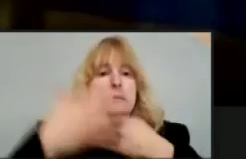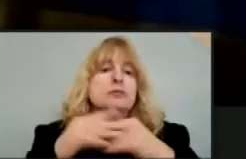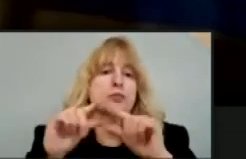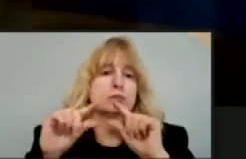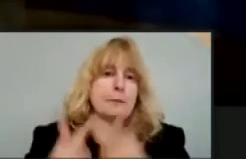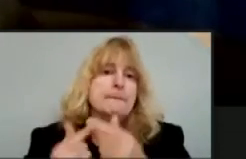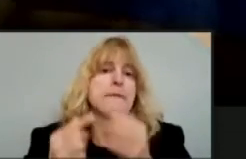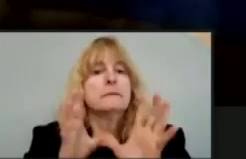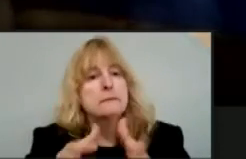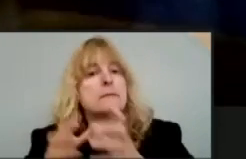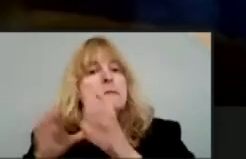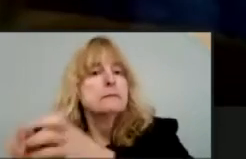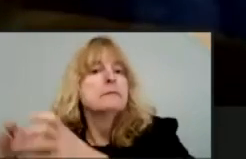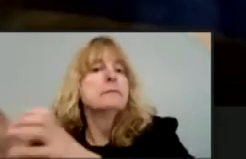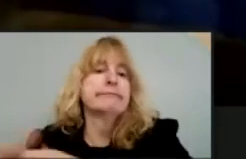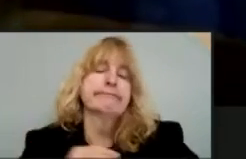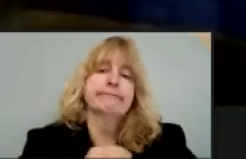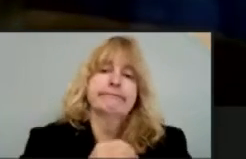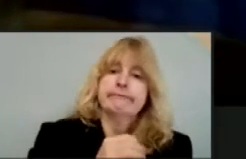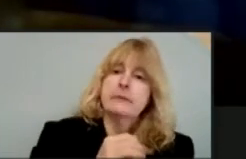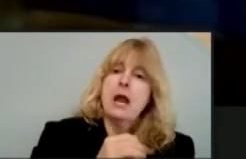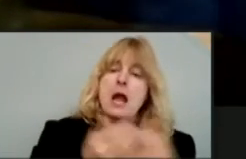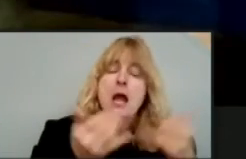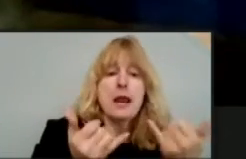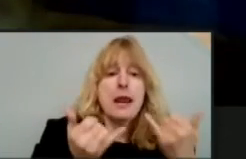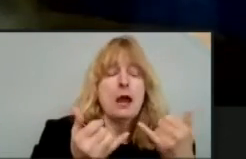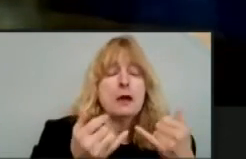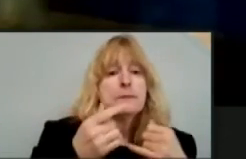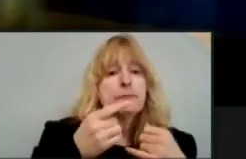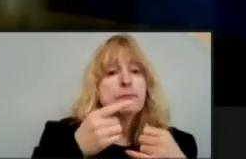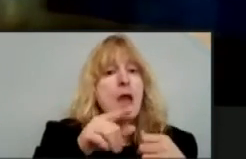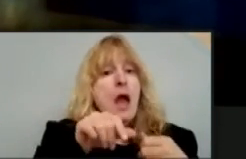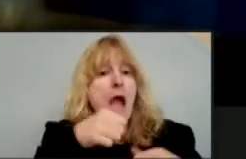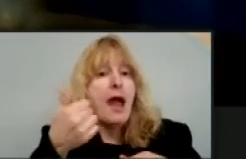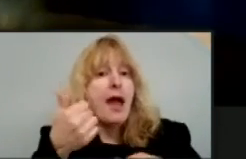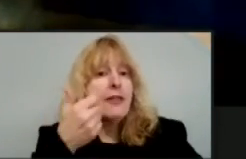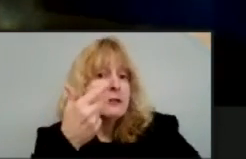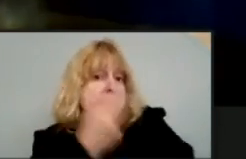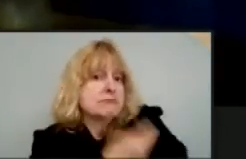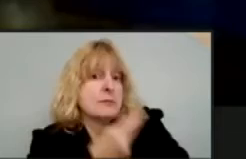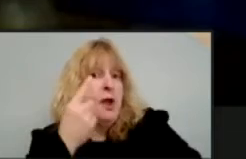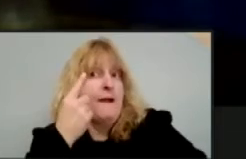to efforts to develop a vaccine for children.